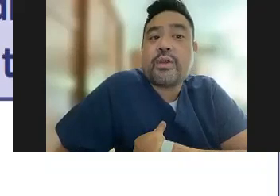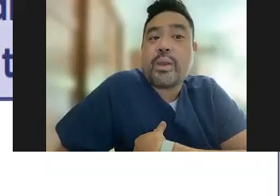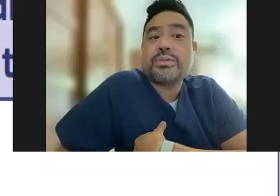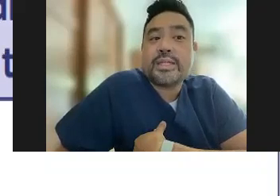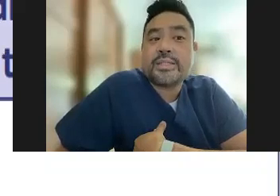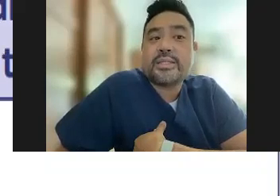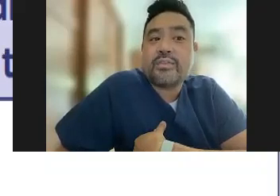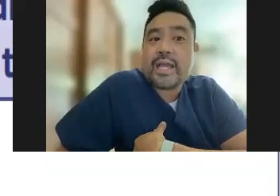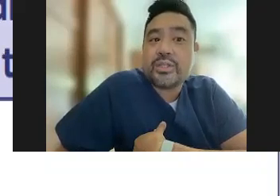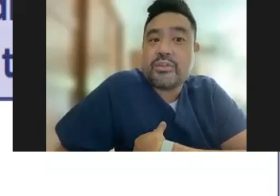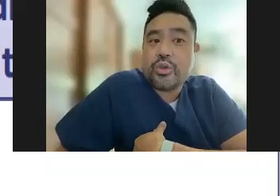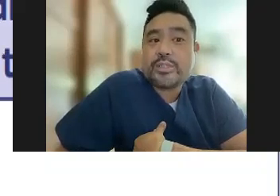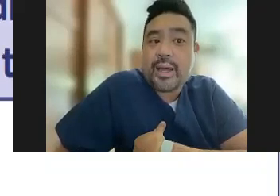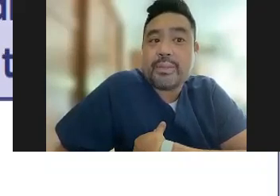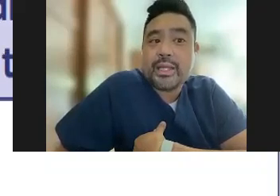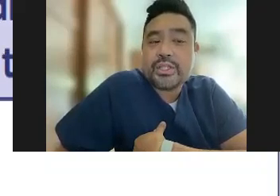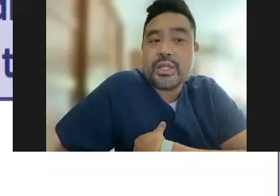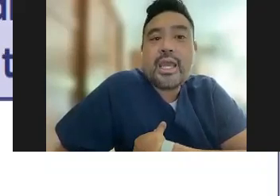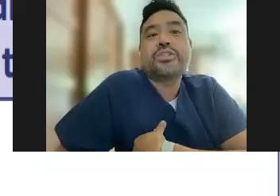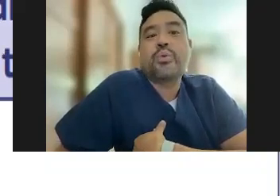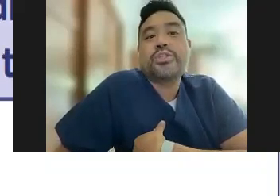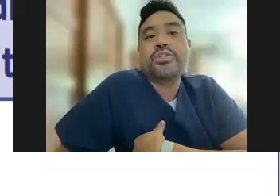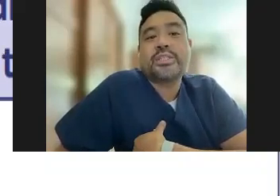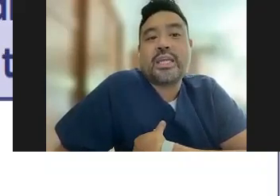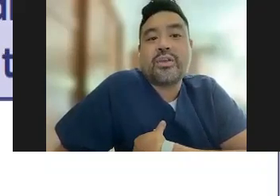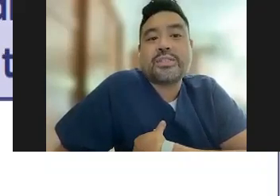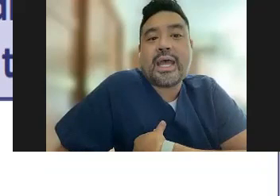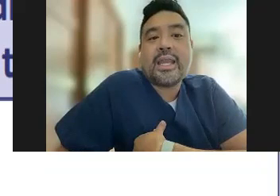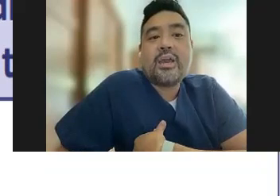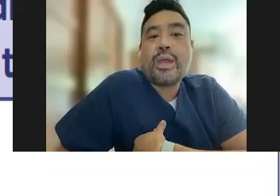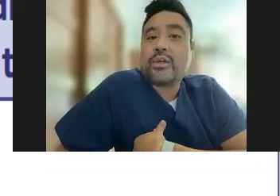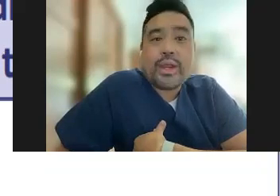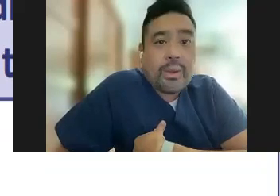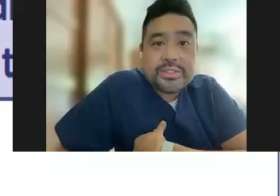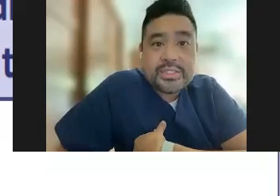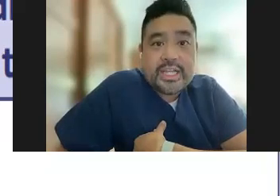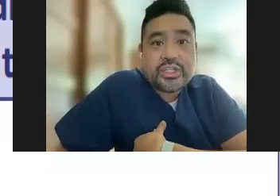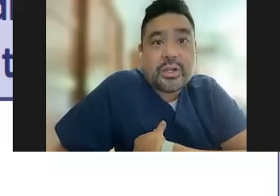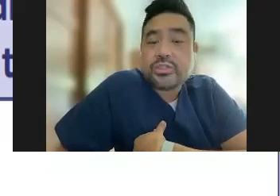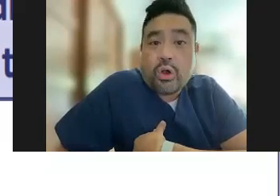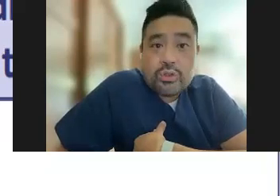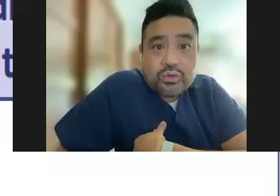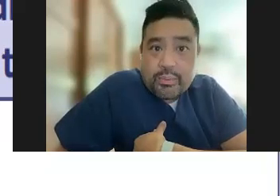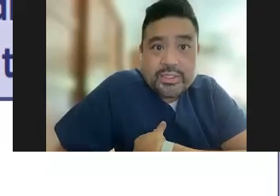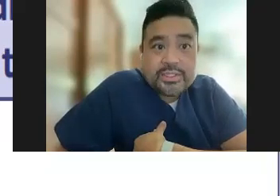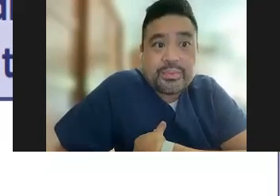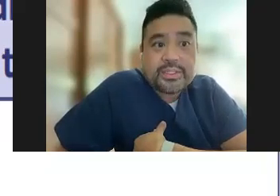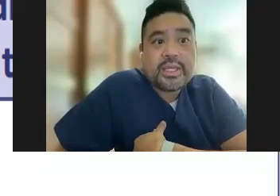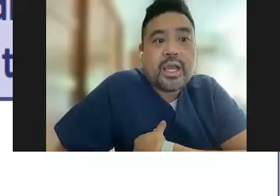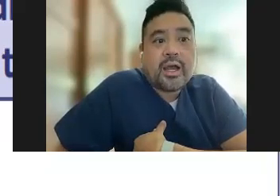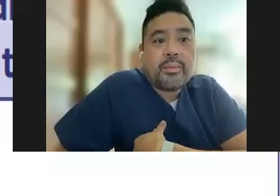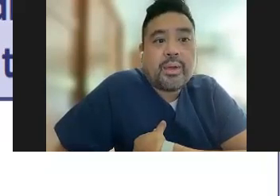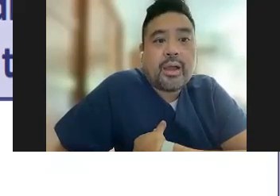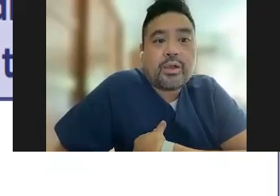they were very representative actually of the US population. And so what you just see here is that we had great representation amongst all the trial